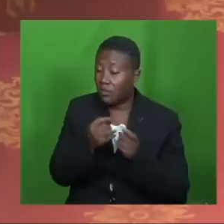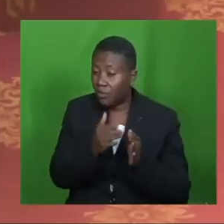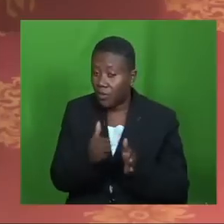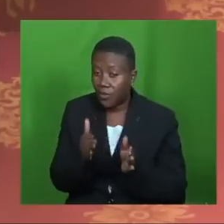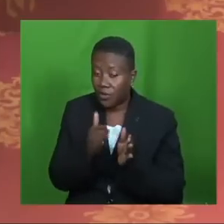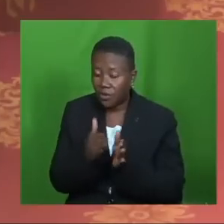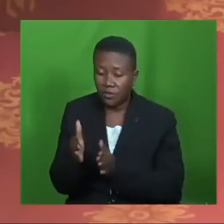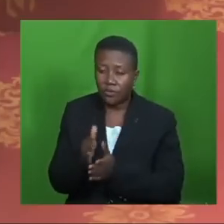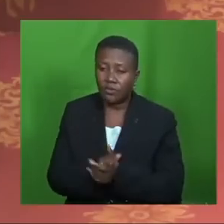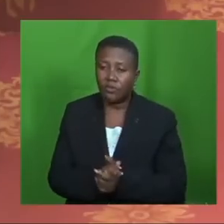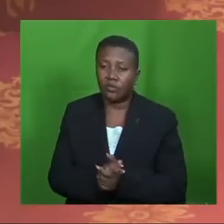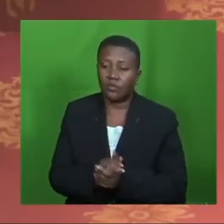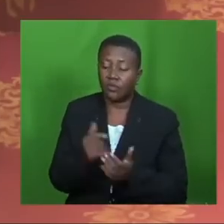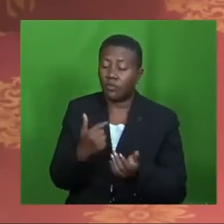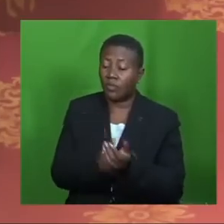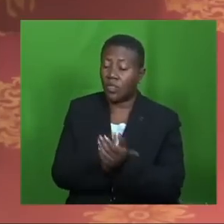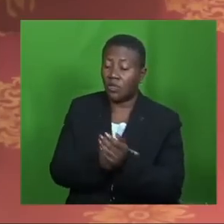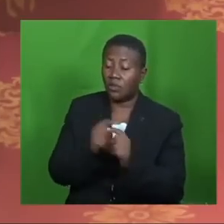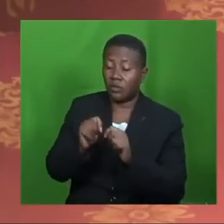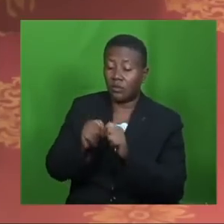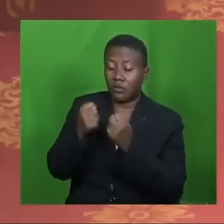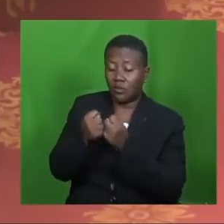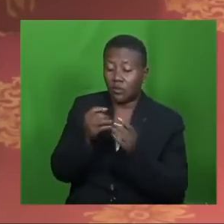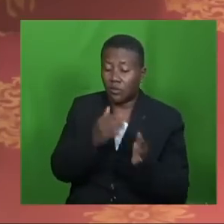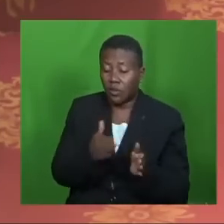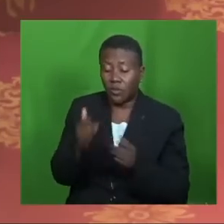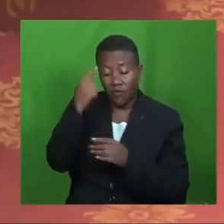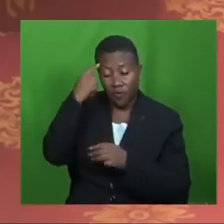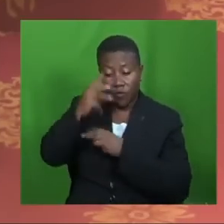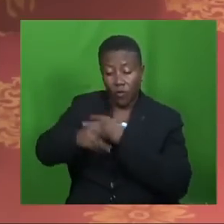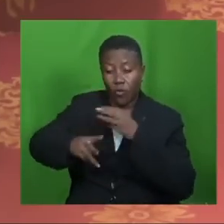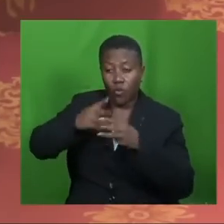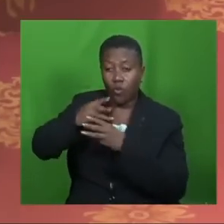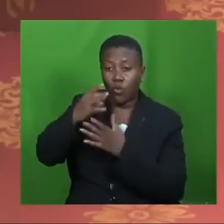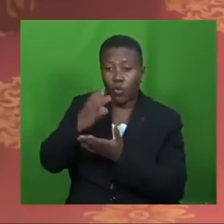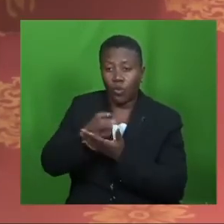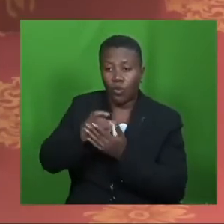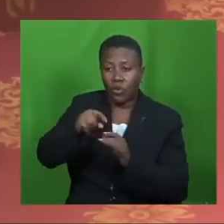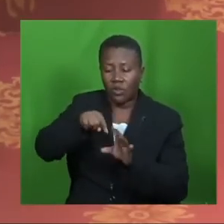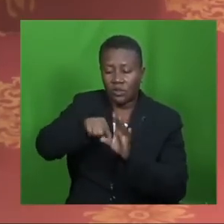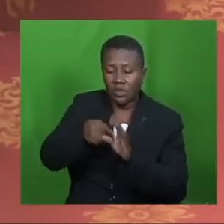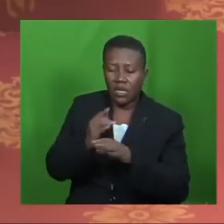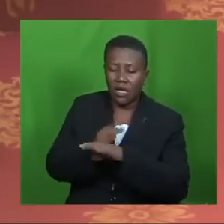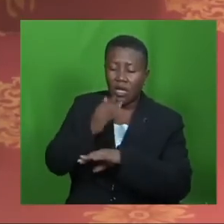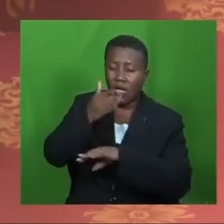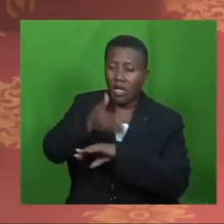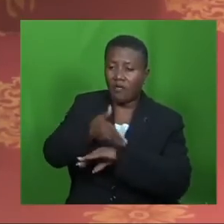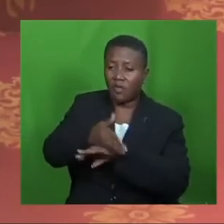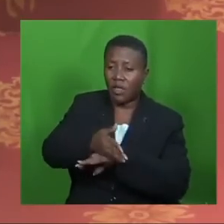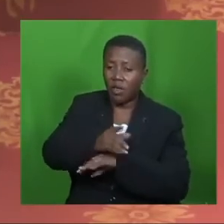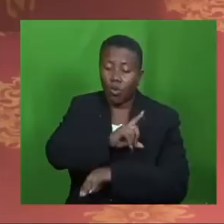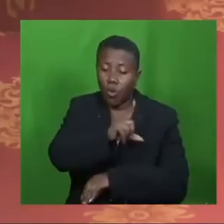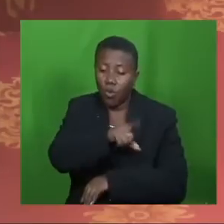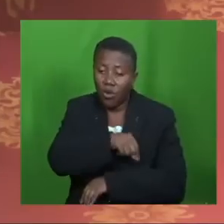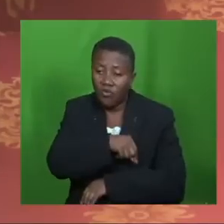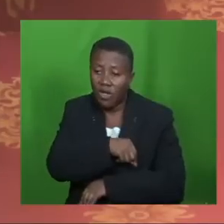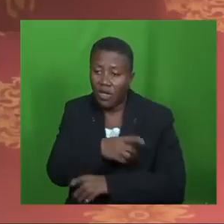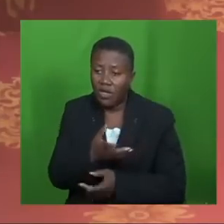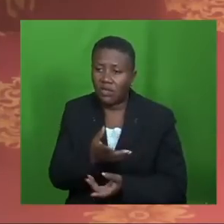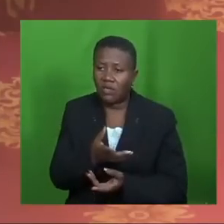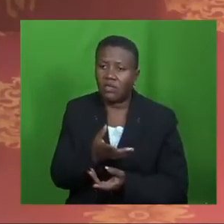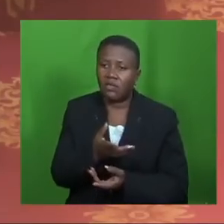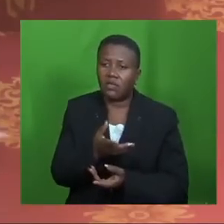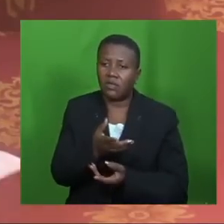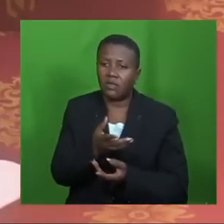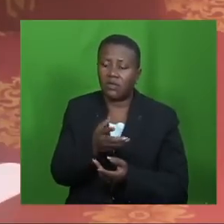preparation. Mr. Speaker, Ghana team preparation for the World Cup began with right after the qualification, with a number of technical teams